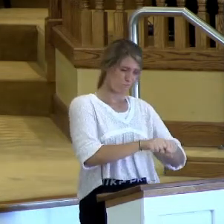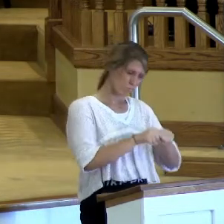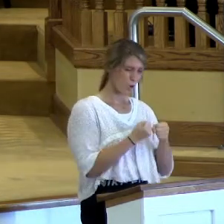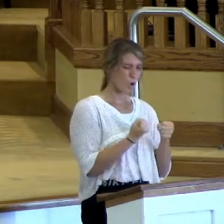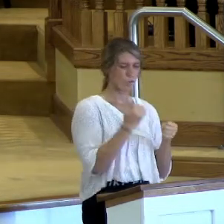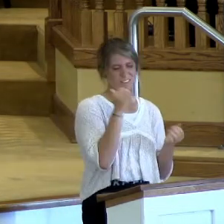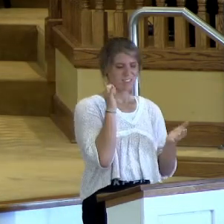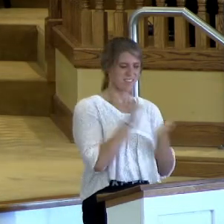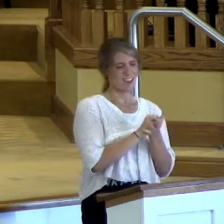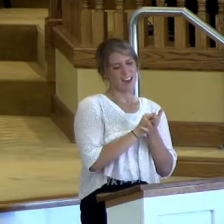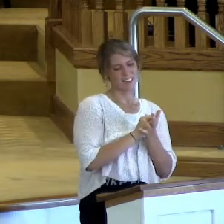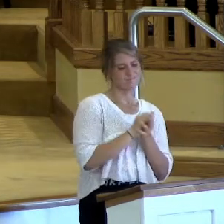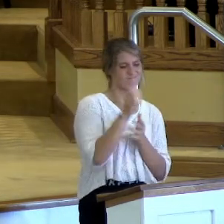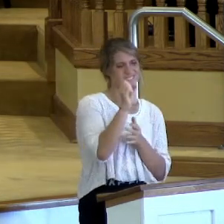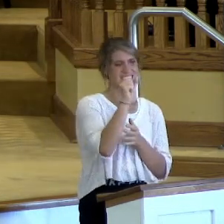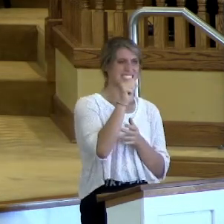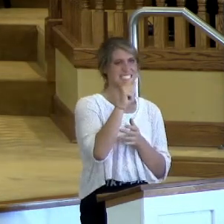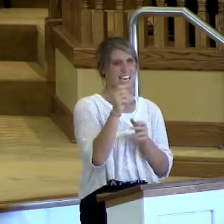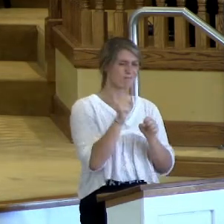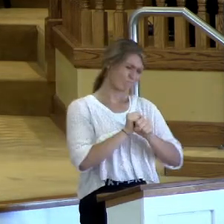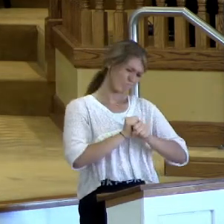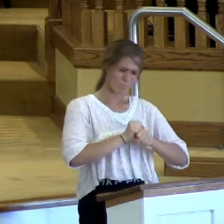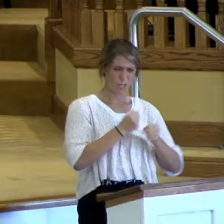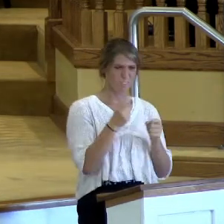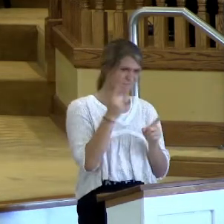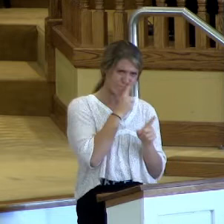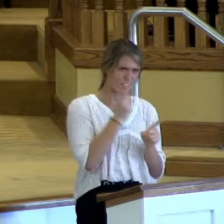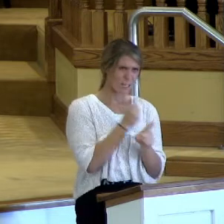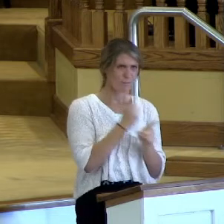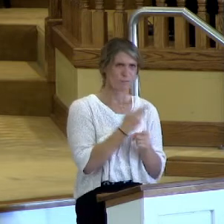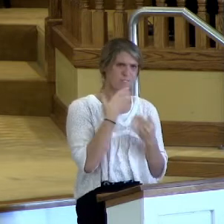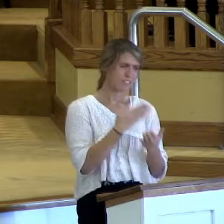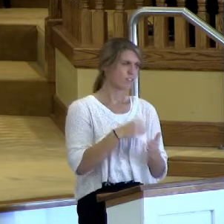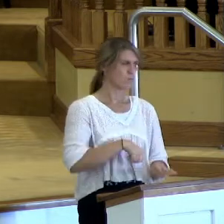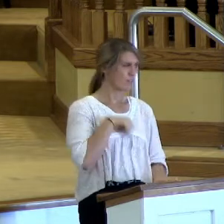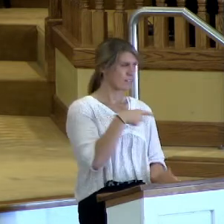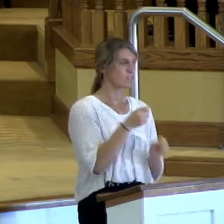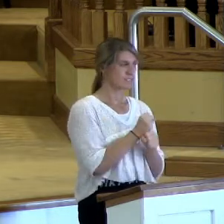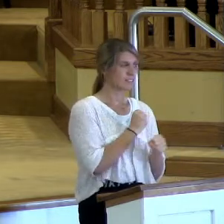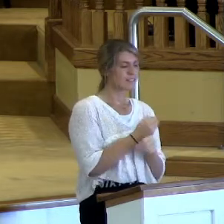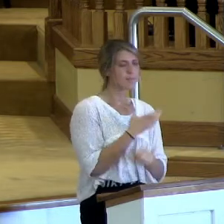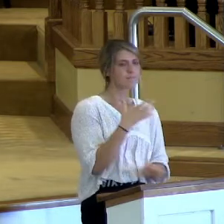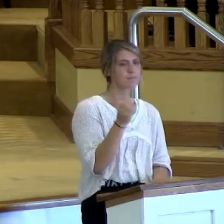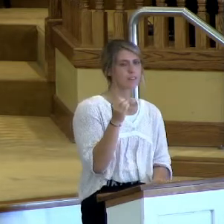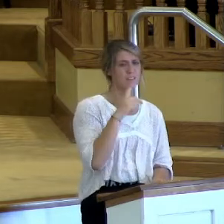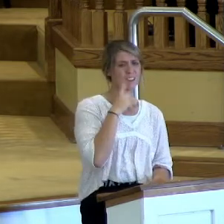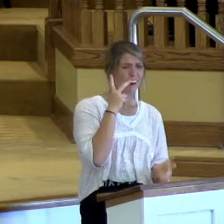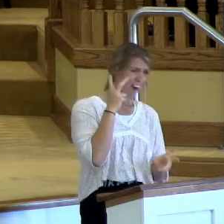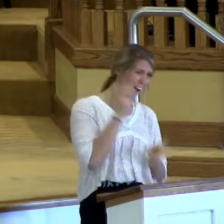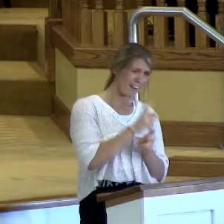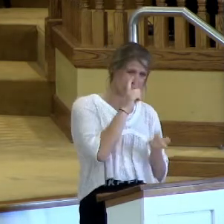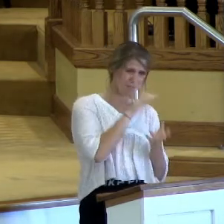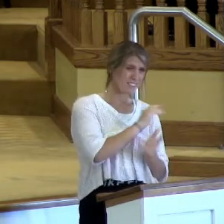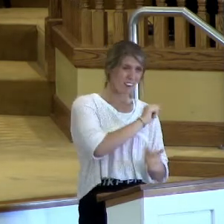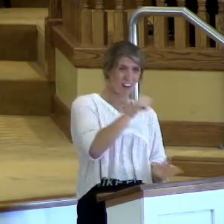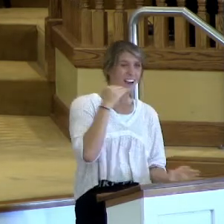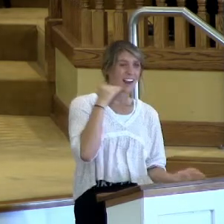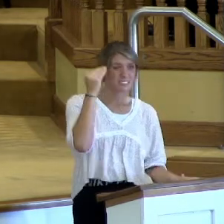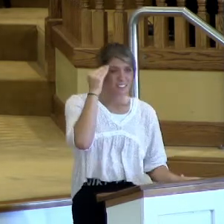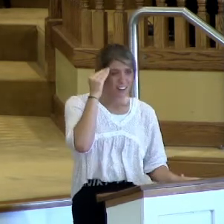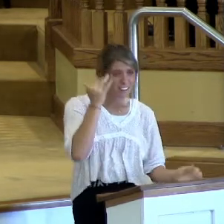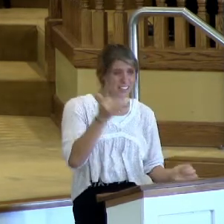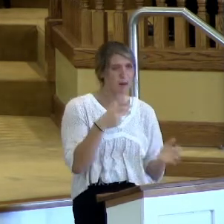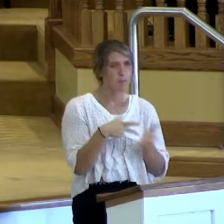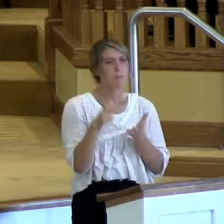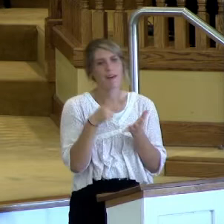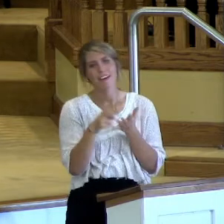has busted that stat all to pieces. And so I'm sure proud of you guys and love you all so much. And it's hard to believe they're all adults now and